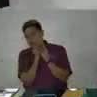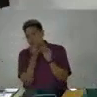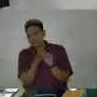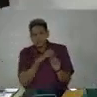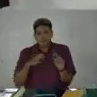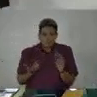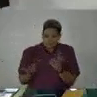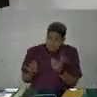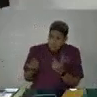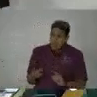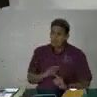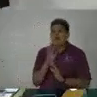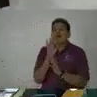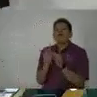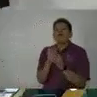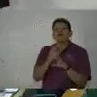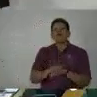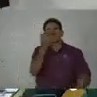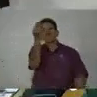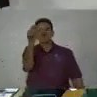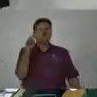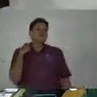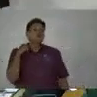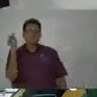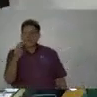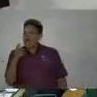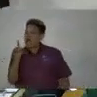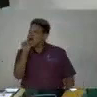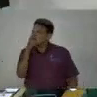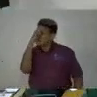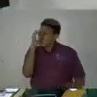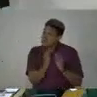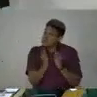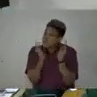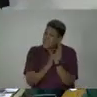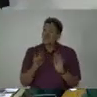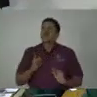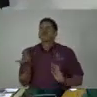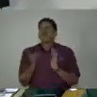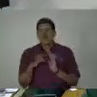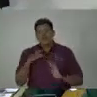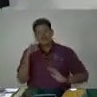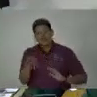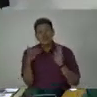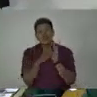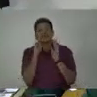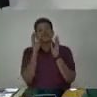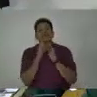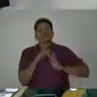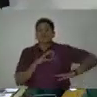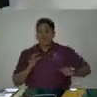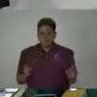committee. I spoke again on the 14th of June asking for a meeting, and I am calling for a meeting of the